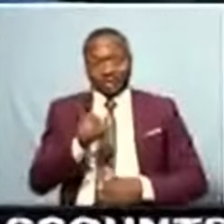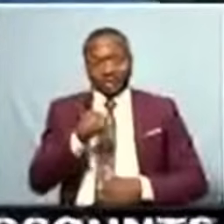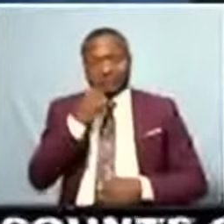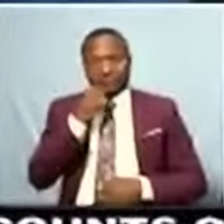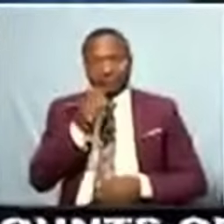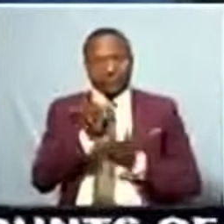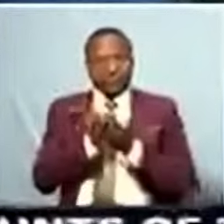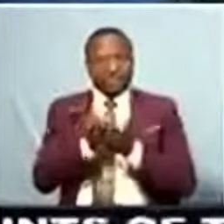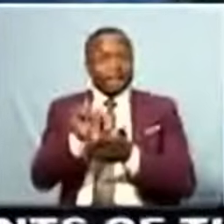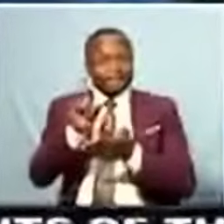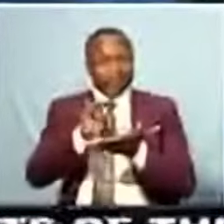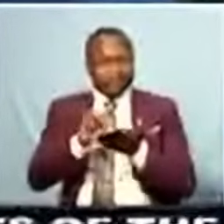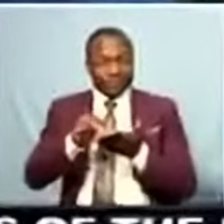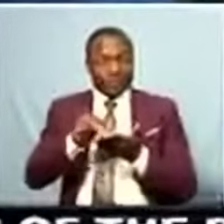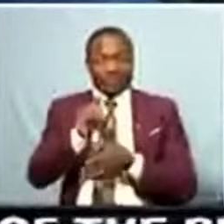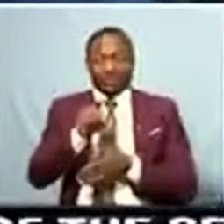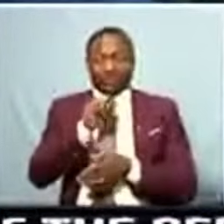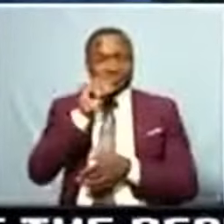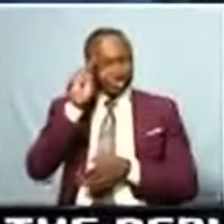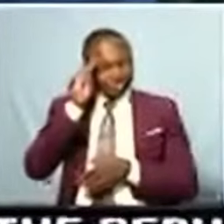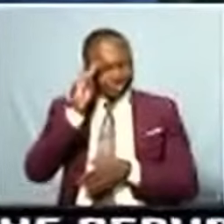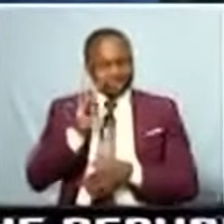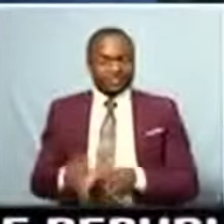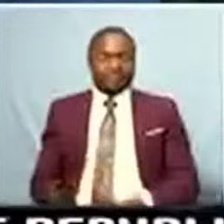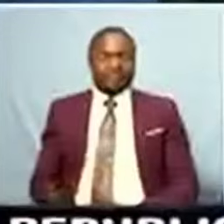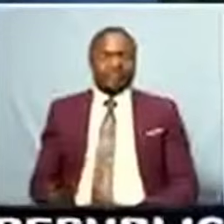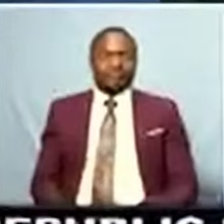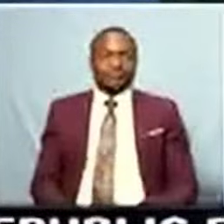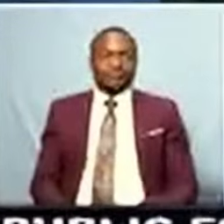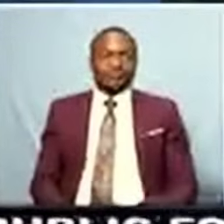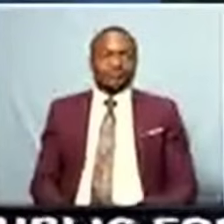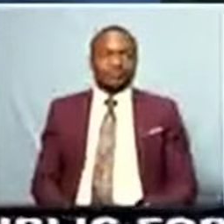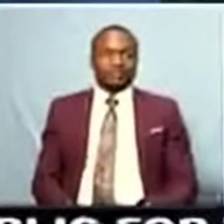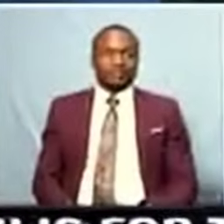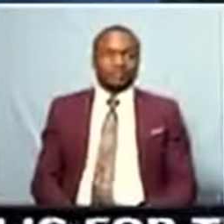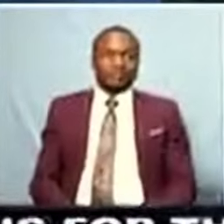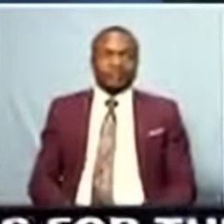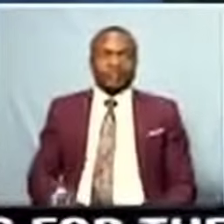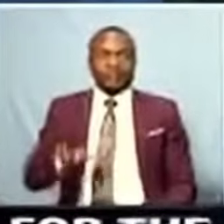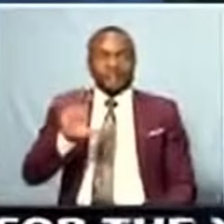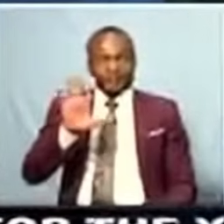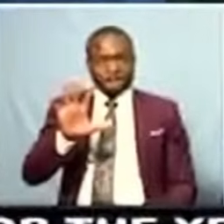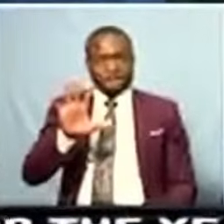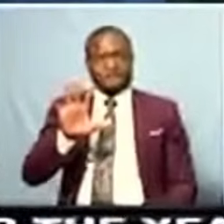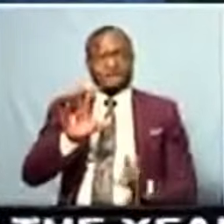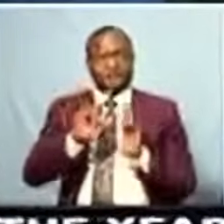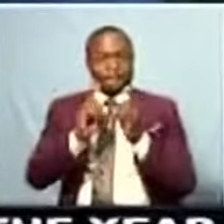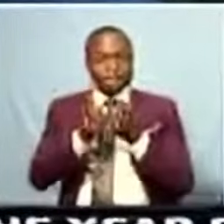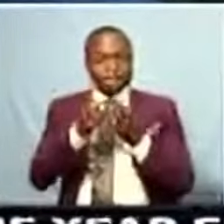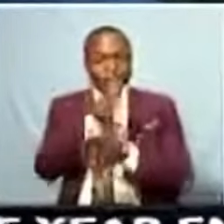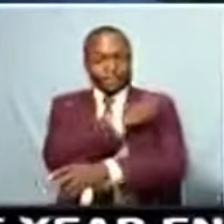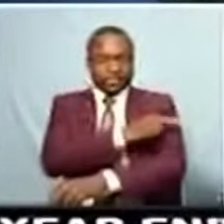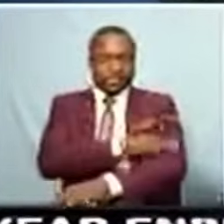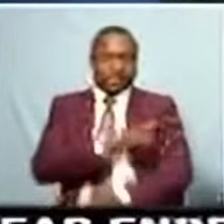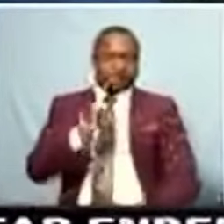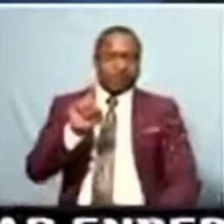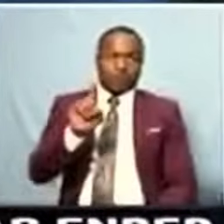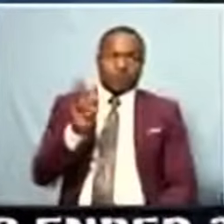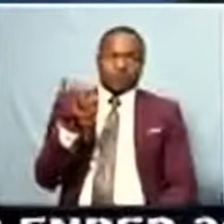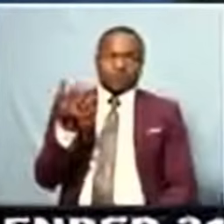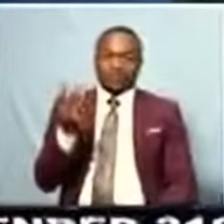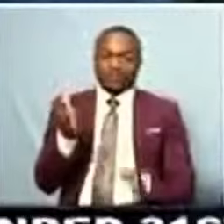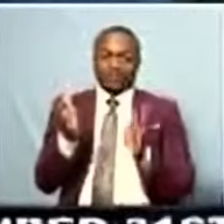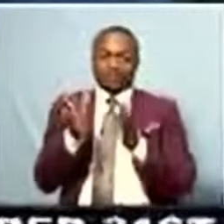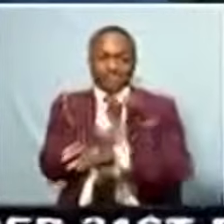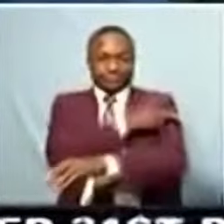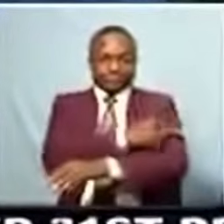Let him withdraw, since now he's saying he doesn't know. It's an aggregation of the 5 district hospitals, 115 mini hospitals.